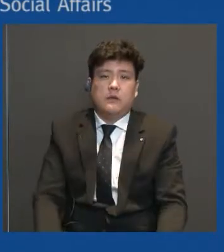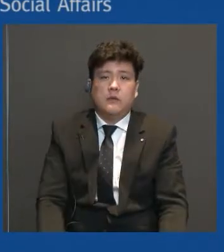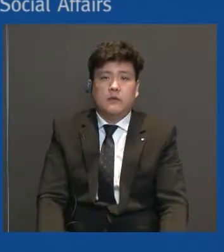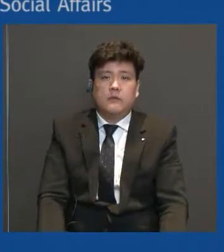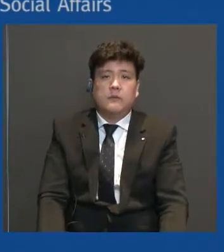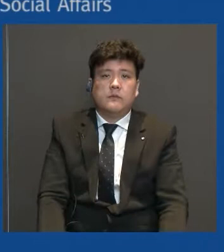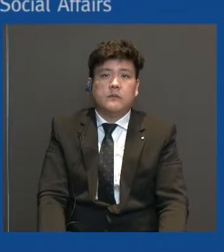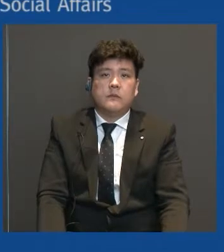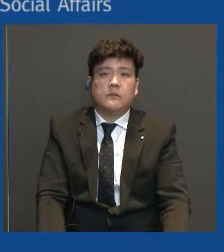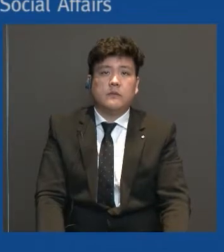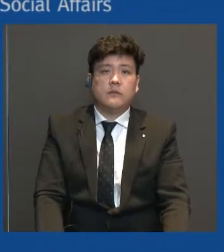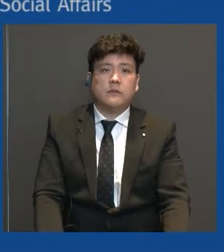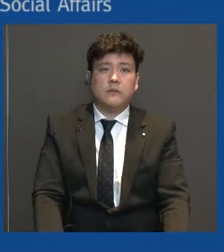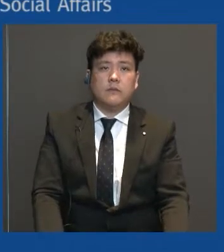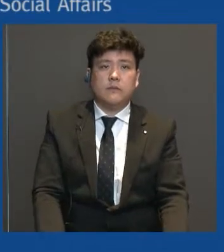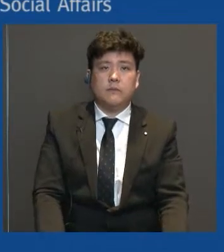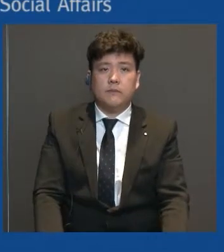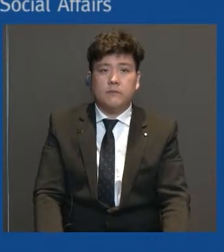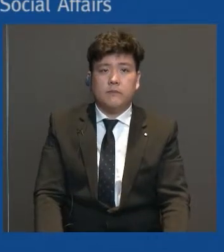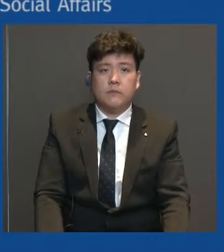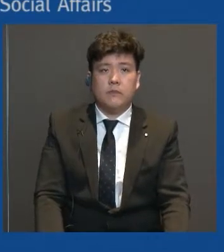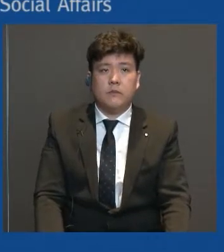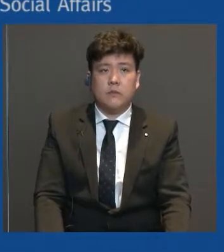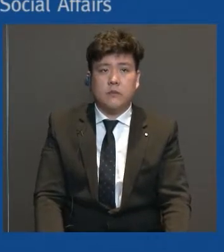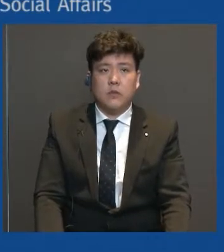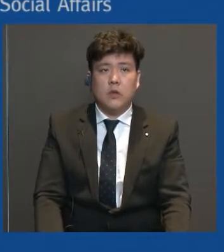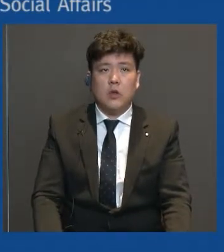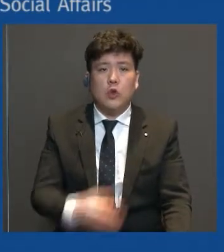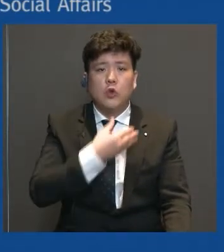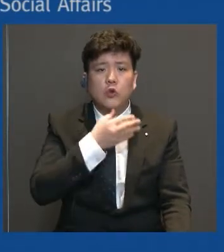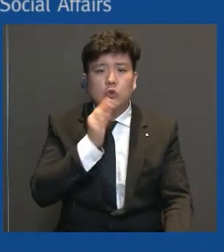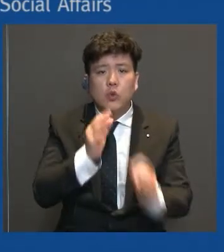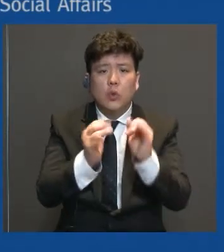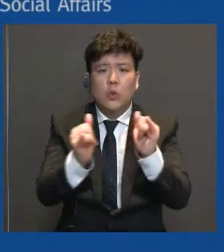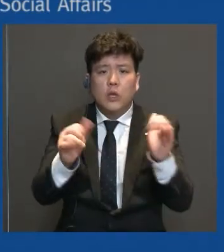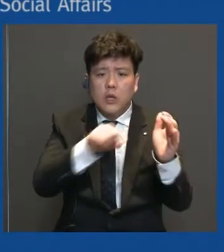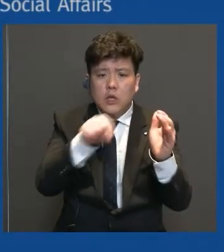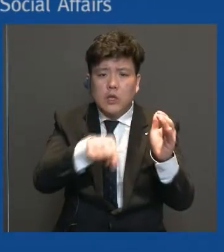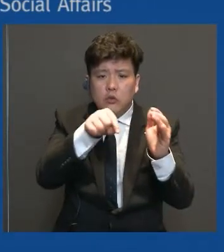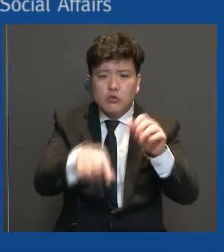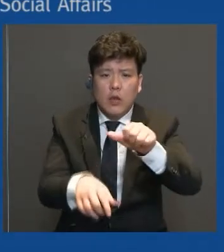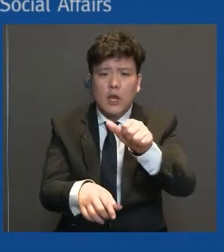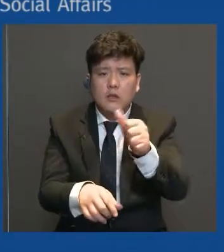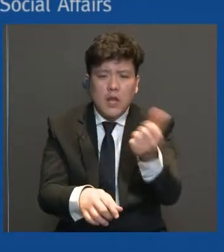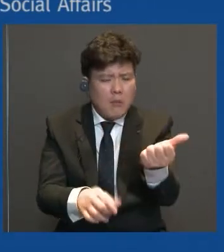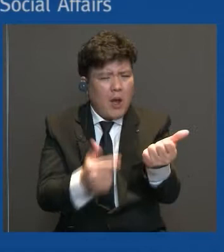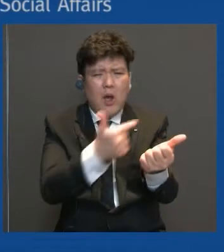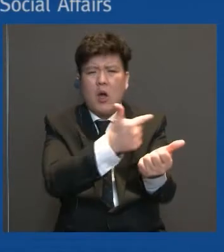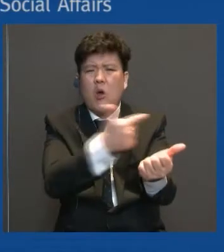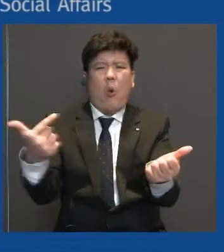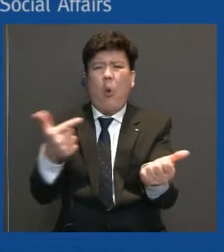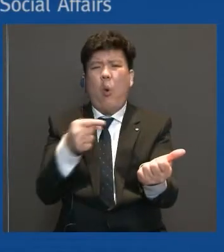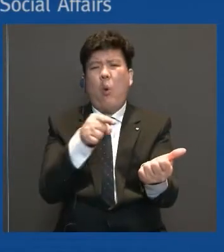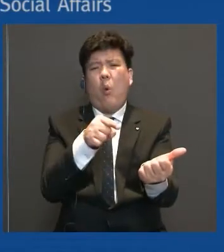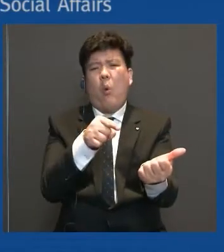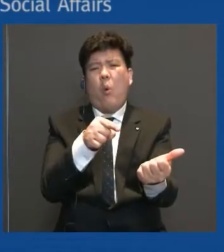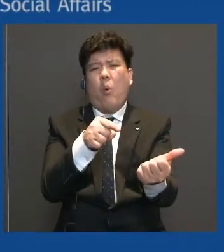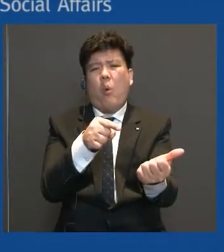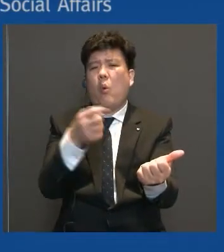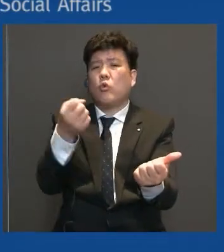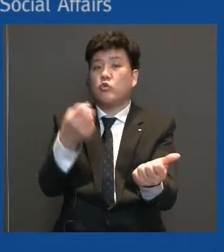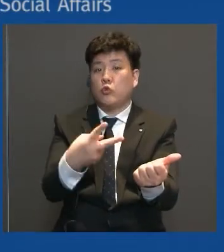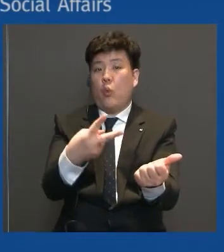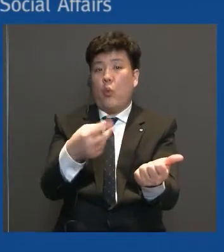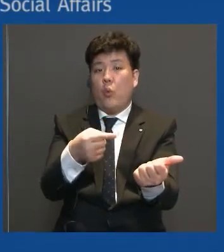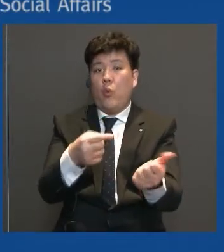Even with differences in the number of confirmed cases, diagnosis, test, and treatment of cases, the